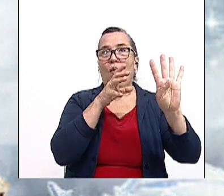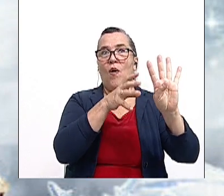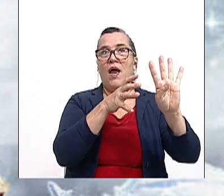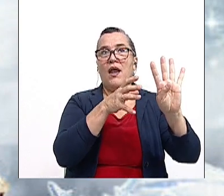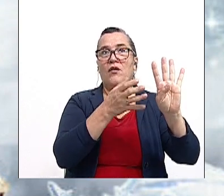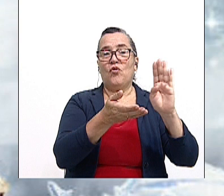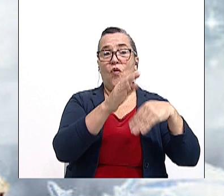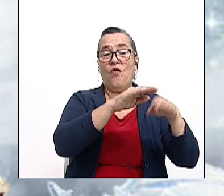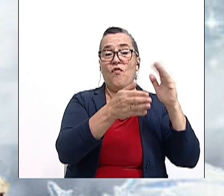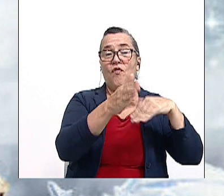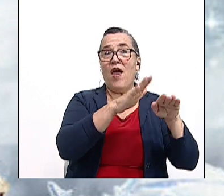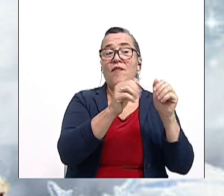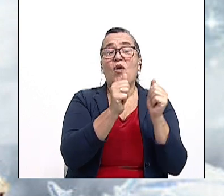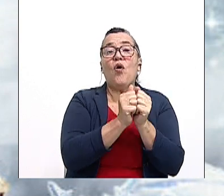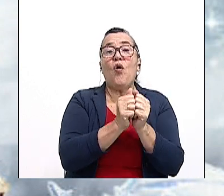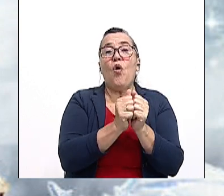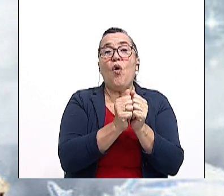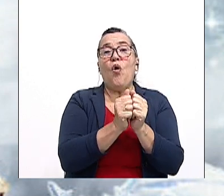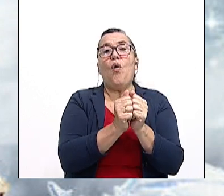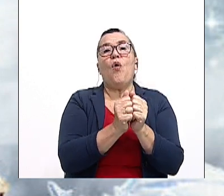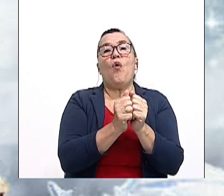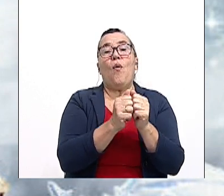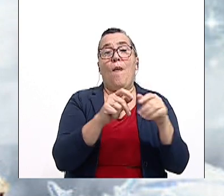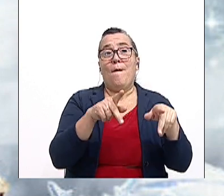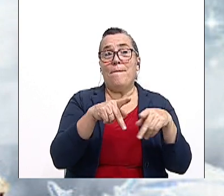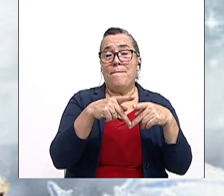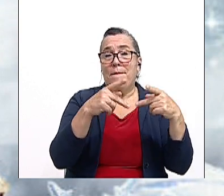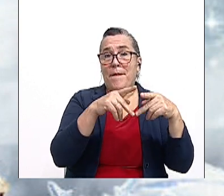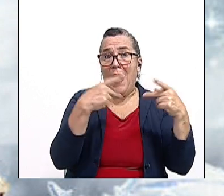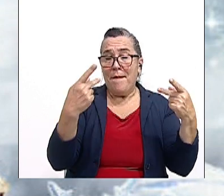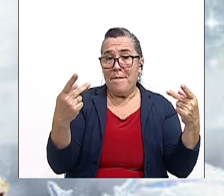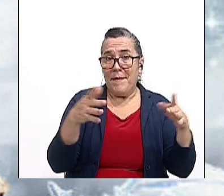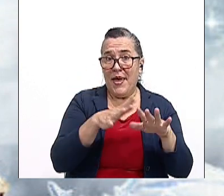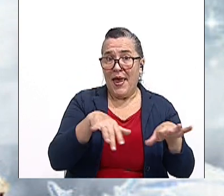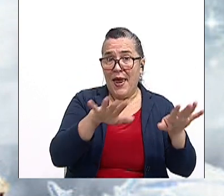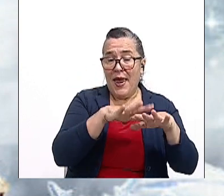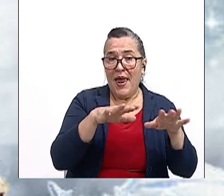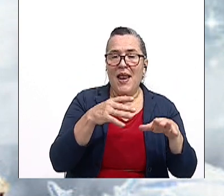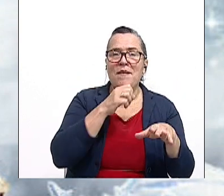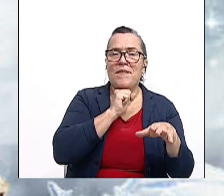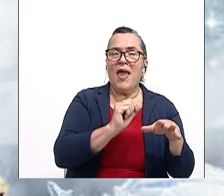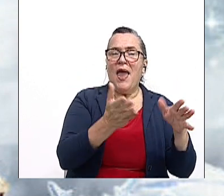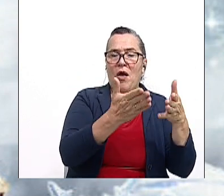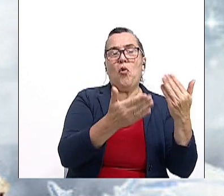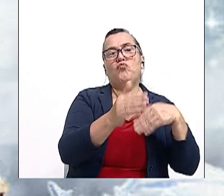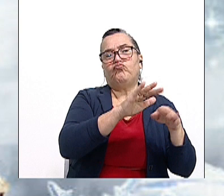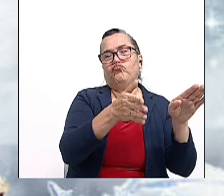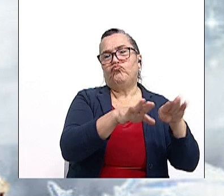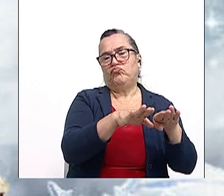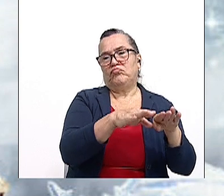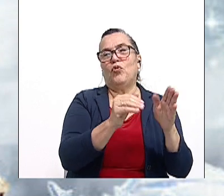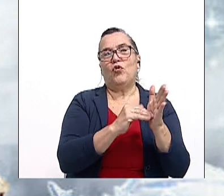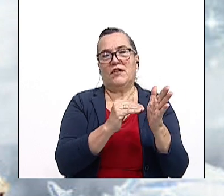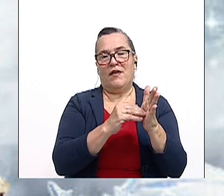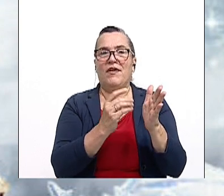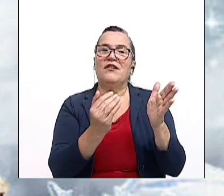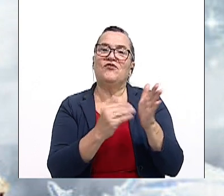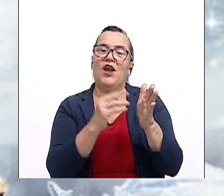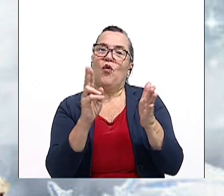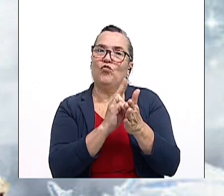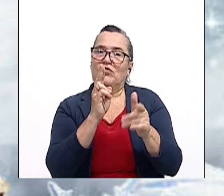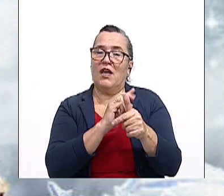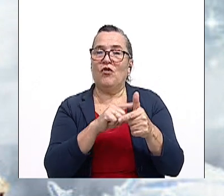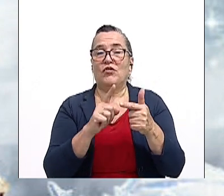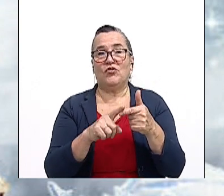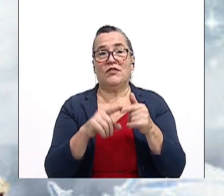wrap with recycled paper. Okay, wrap with recycled paper. So once we